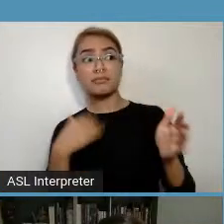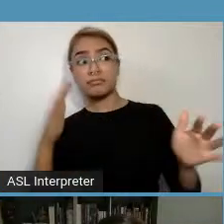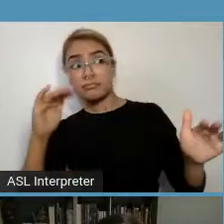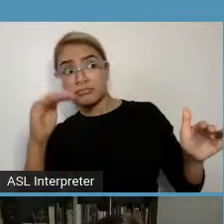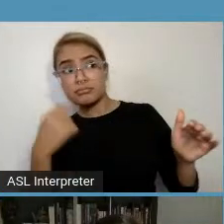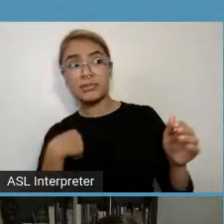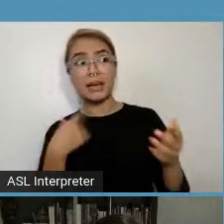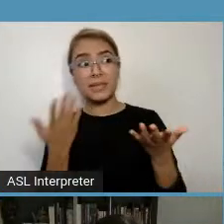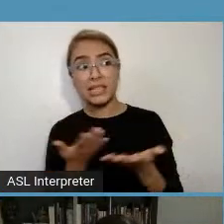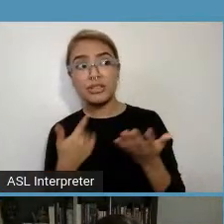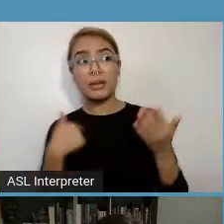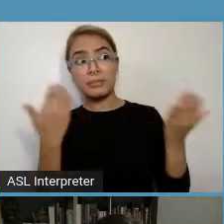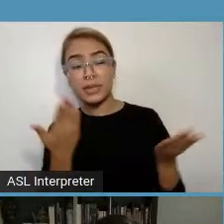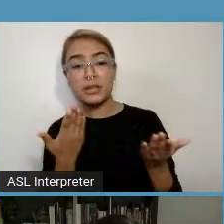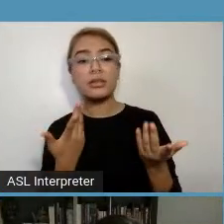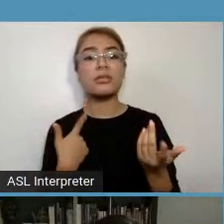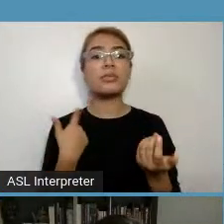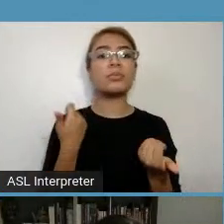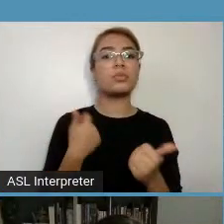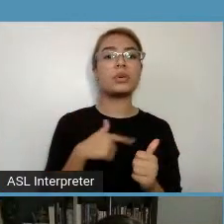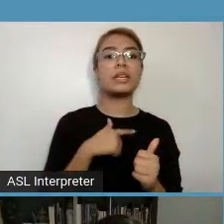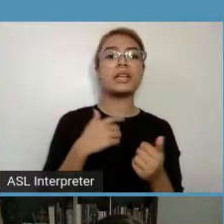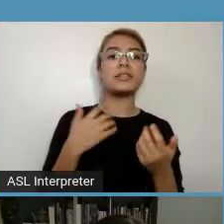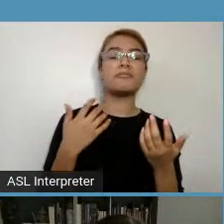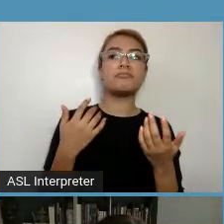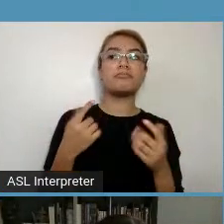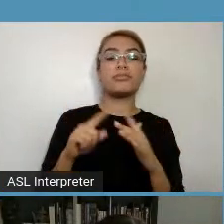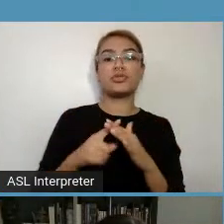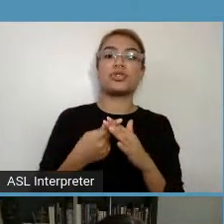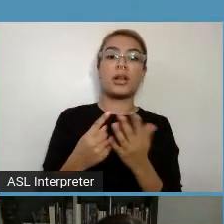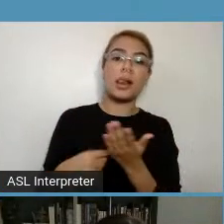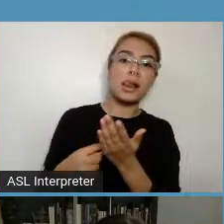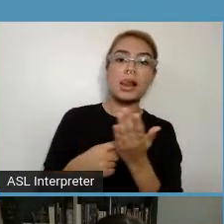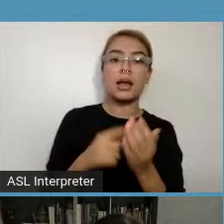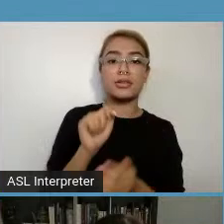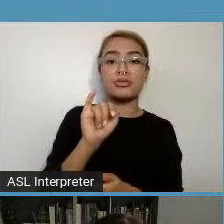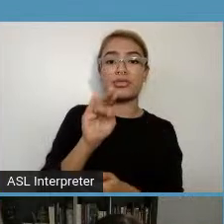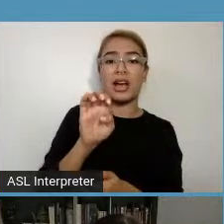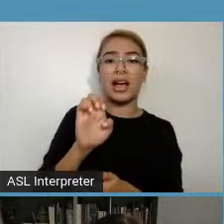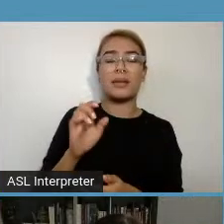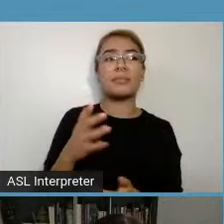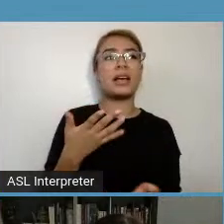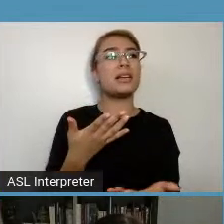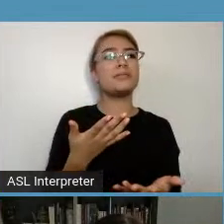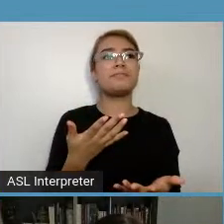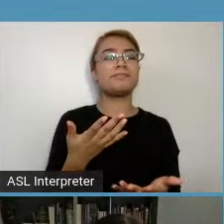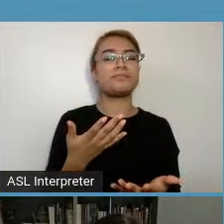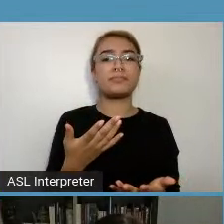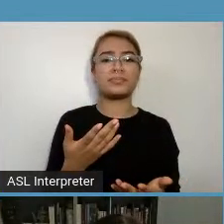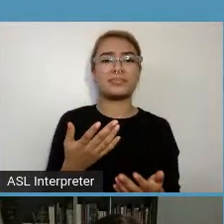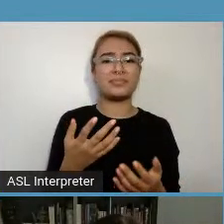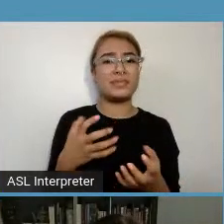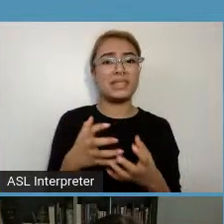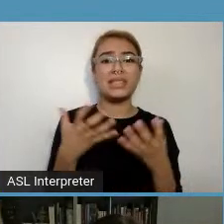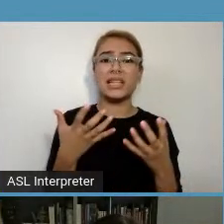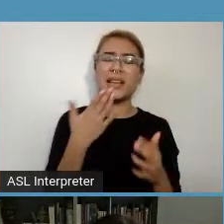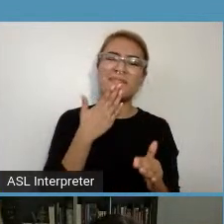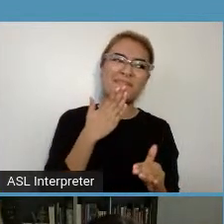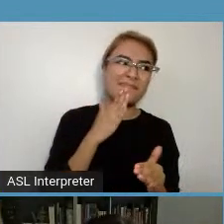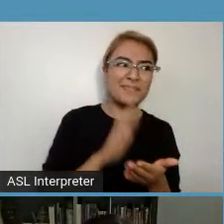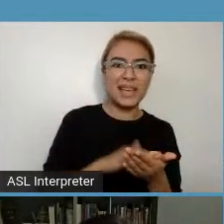And when we started talking about the Timpanogos tribe, I started getting some really nasty mail